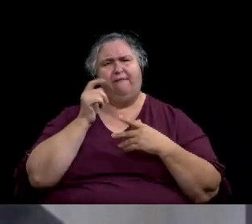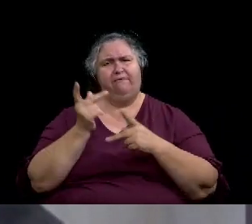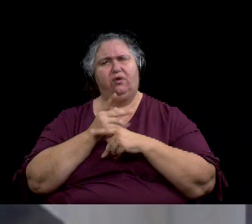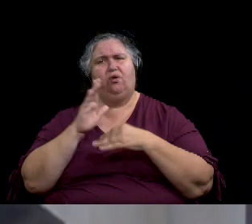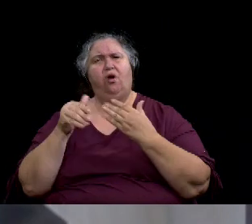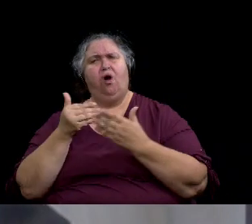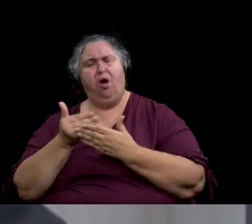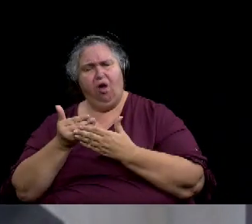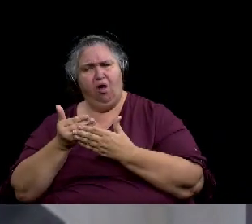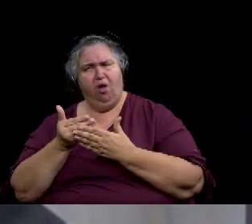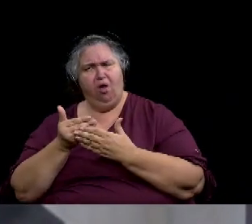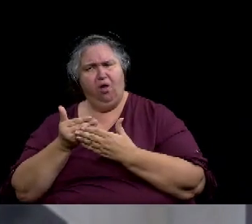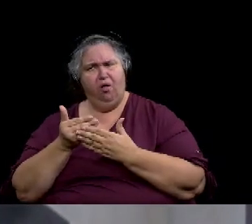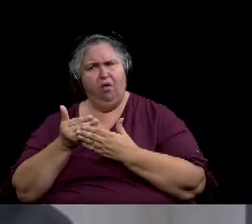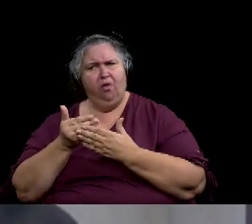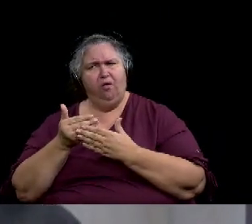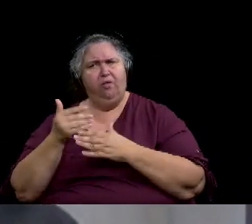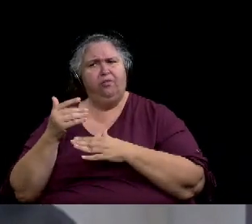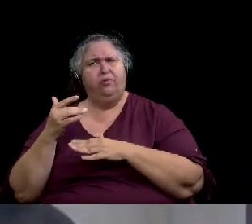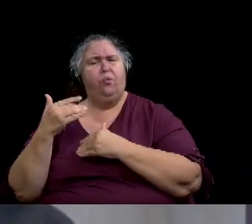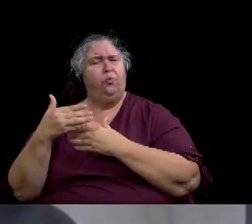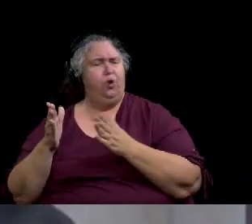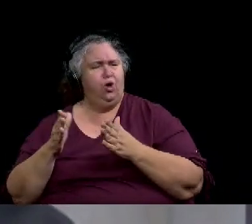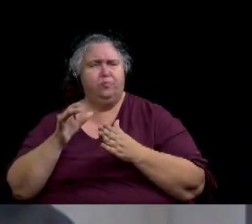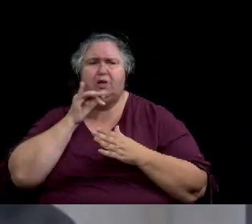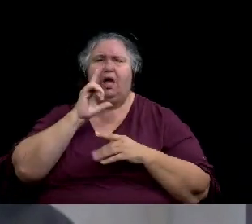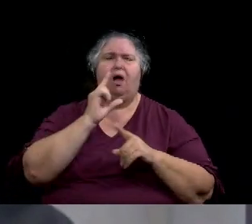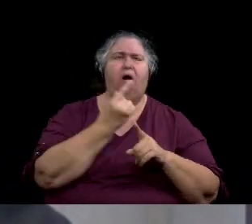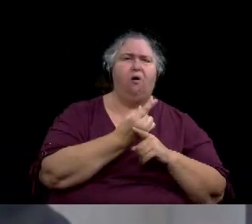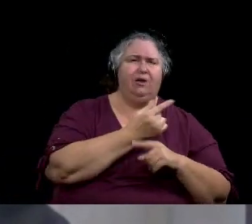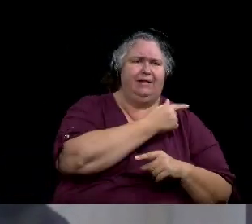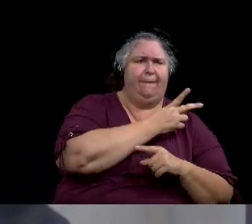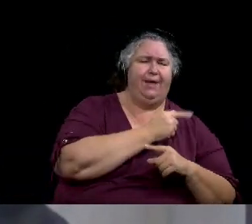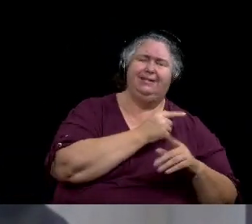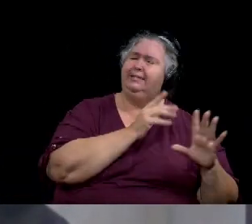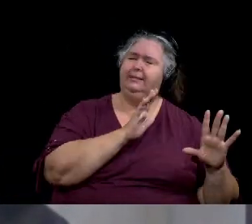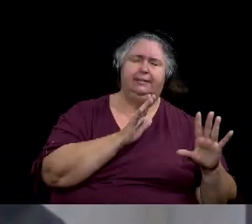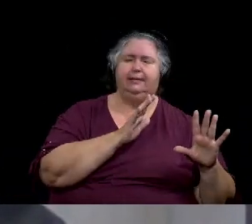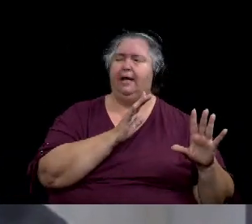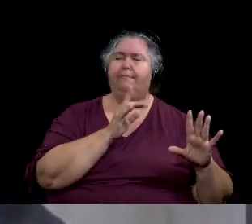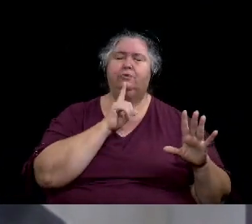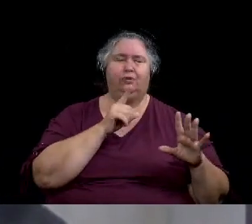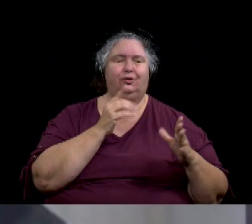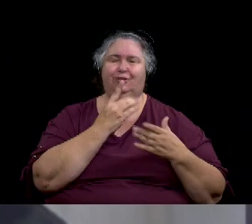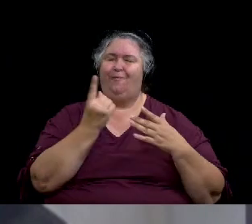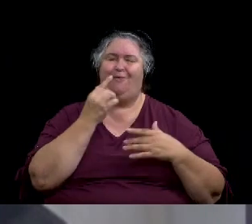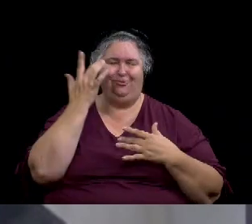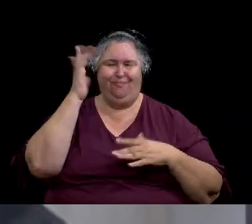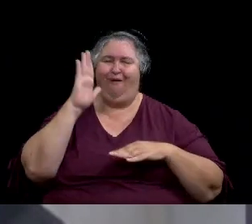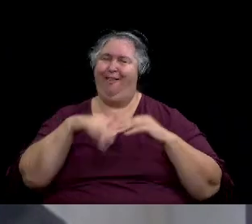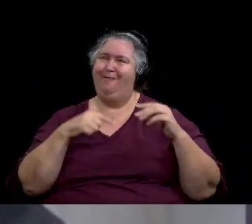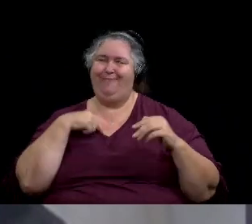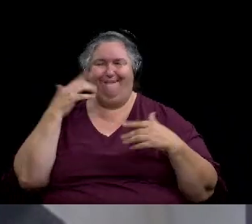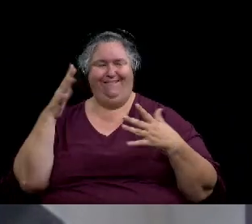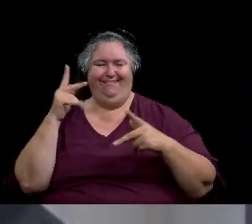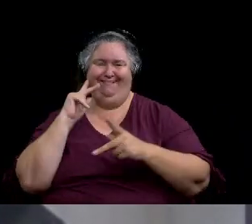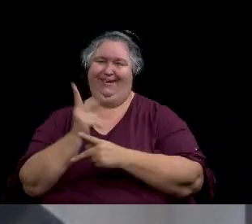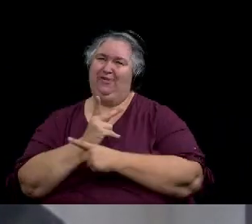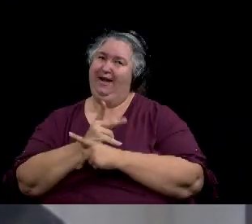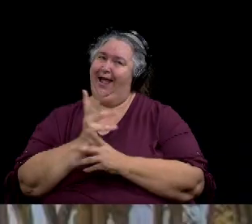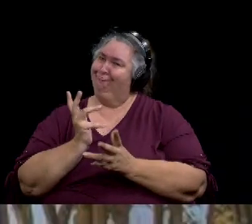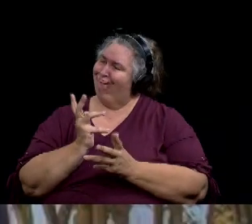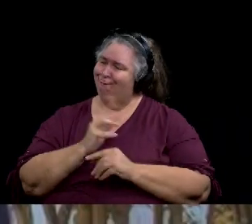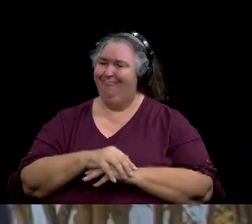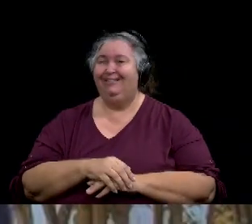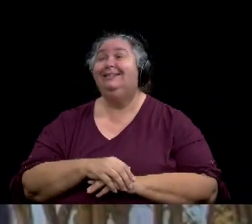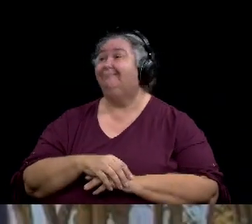just the patients? But I'm sure somebody smarter than me figured that out. Well, I